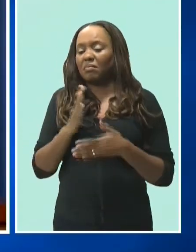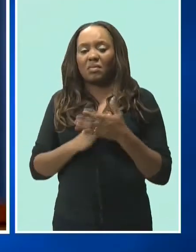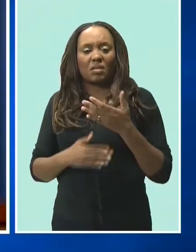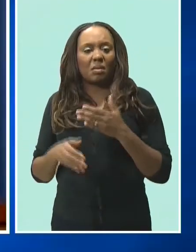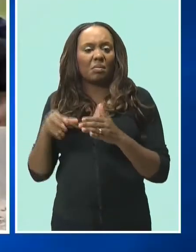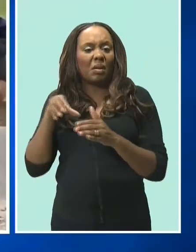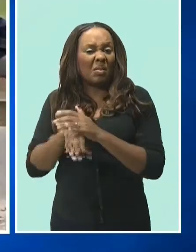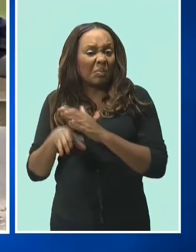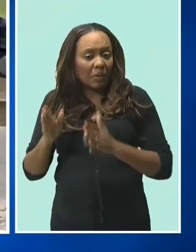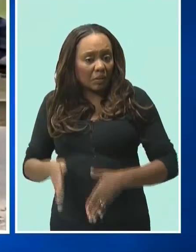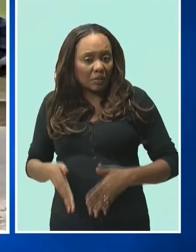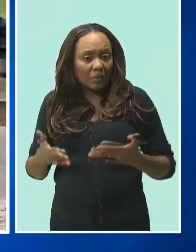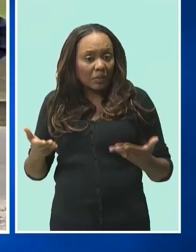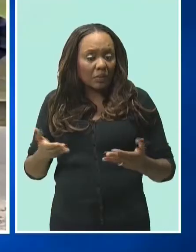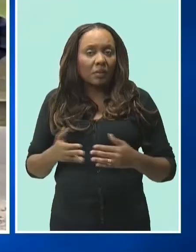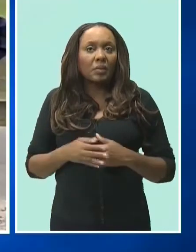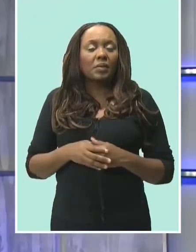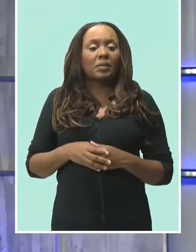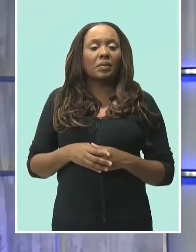pay.